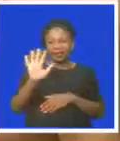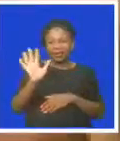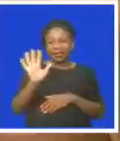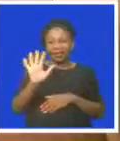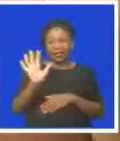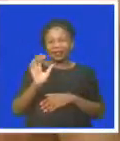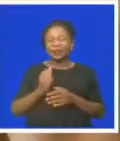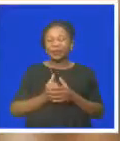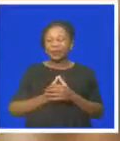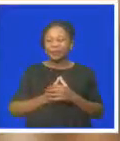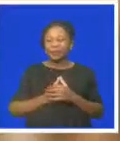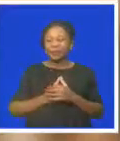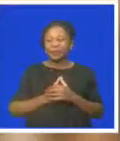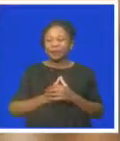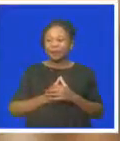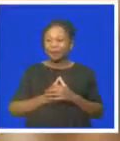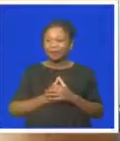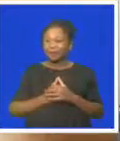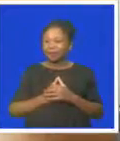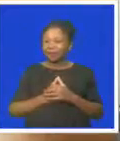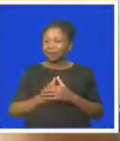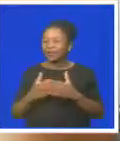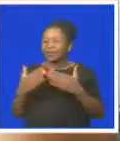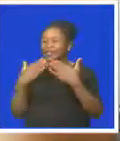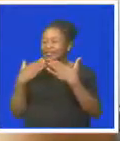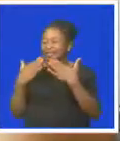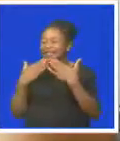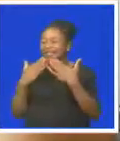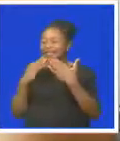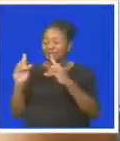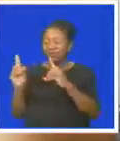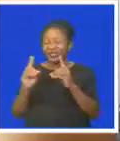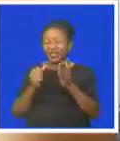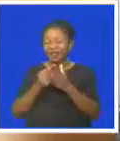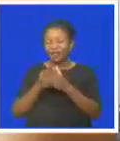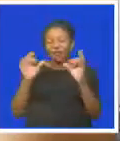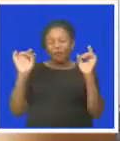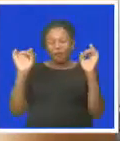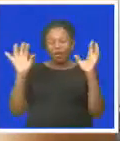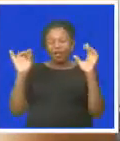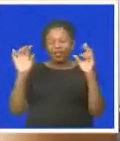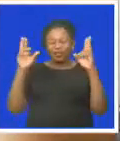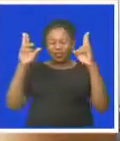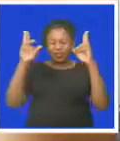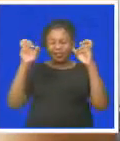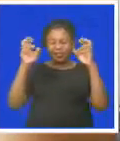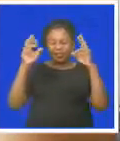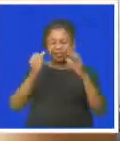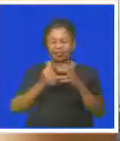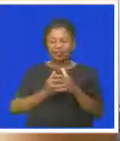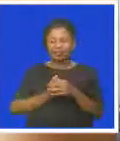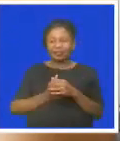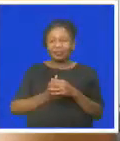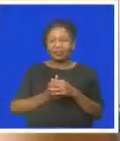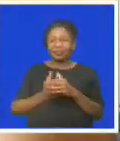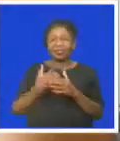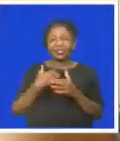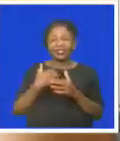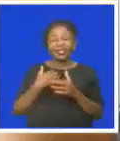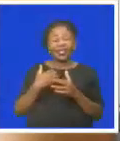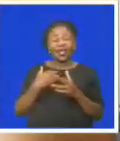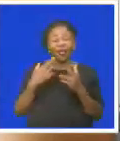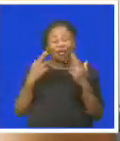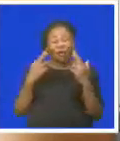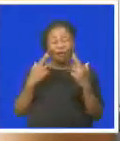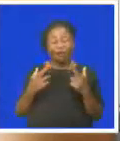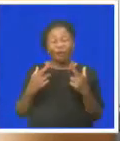bye. Thank you so much, Teacher Tabete, for that wonderful, wonderful lesson on the jobs that we do. I'm sure it would be interesting to get